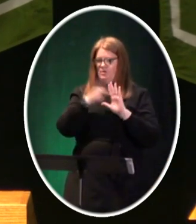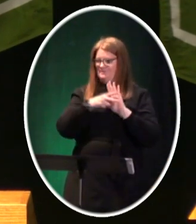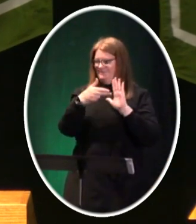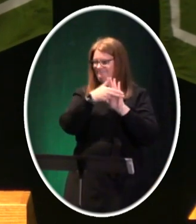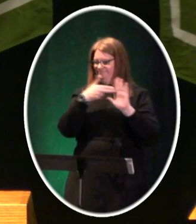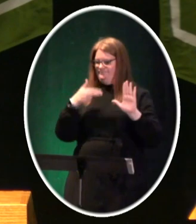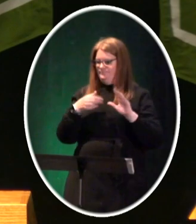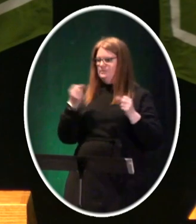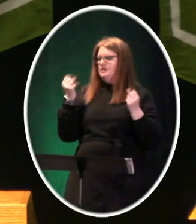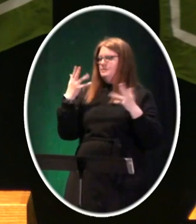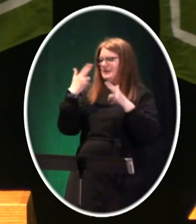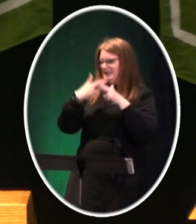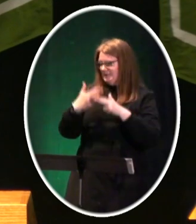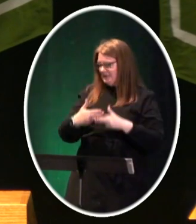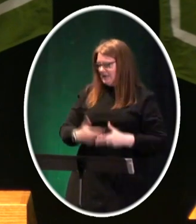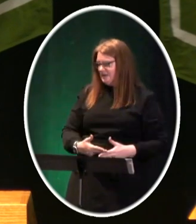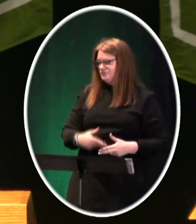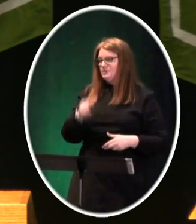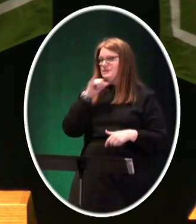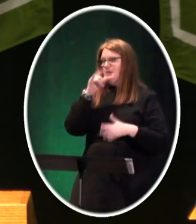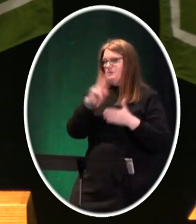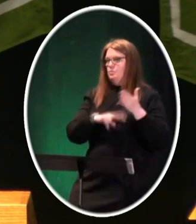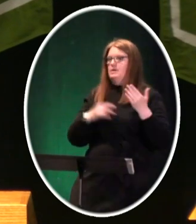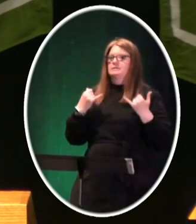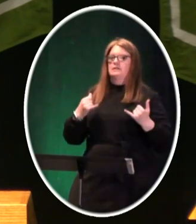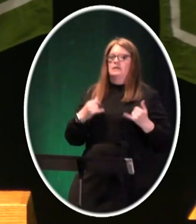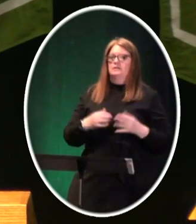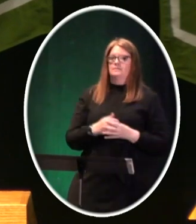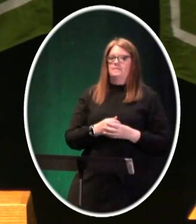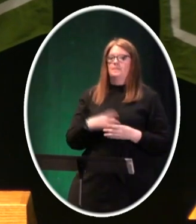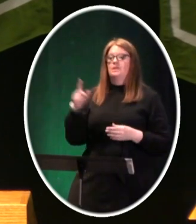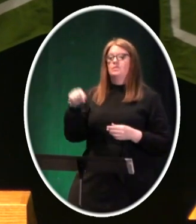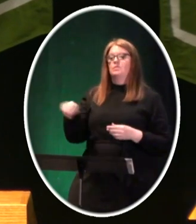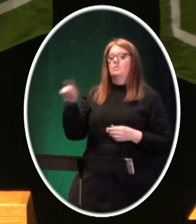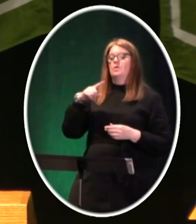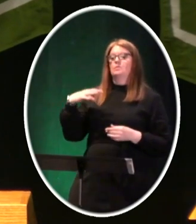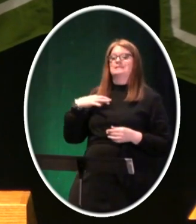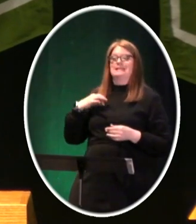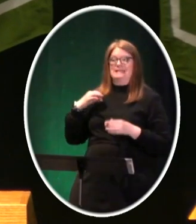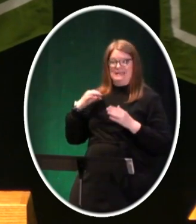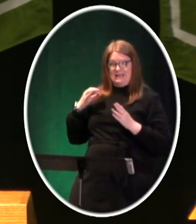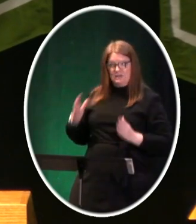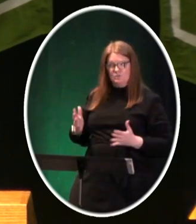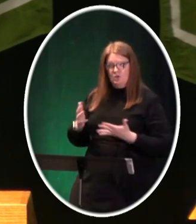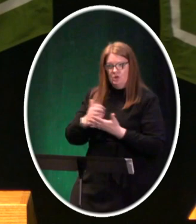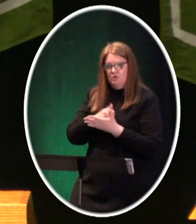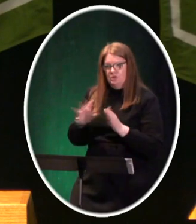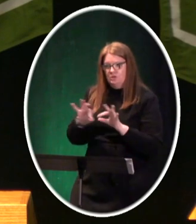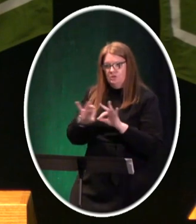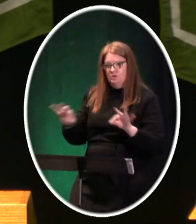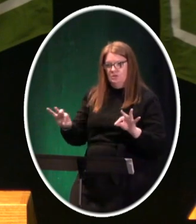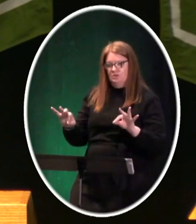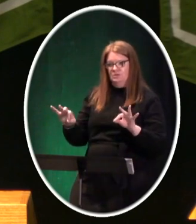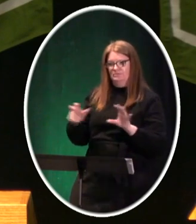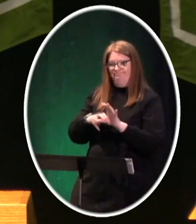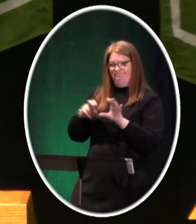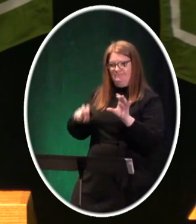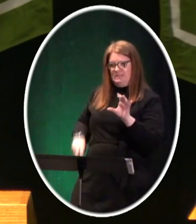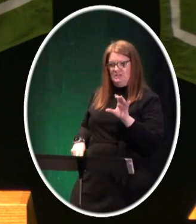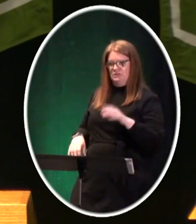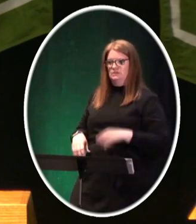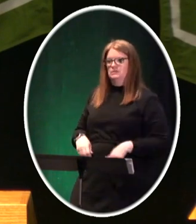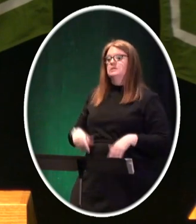many names in the program will not be read today. Those candidates will receive their degrees in absentia.